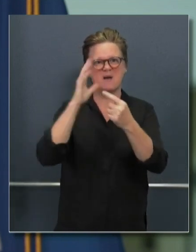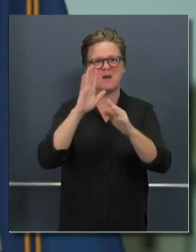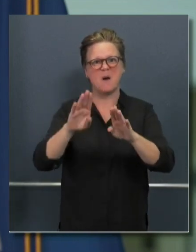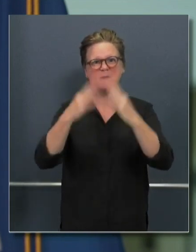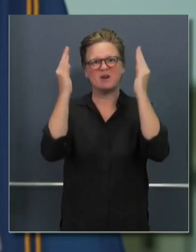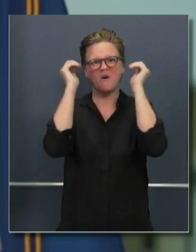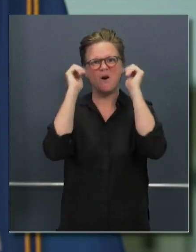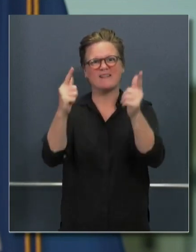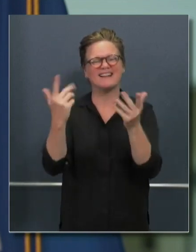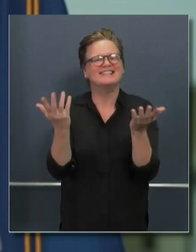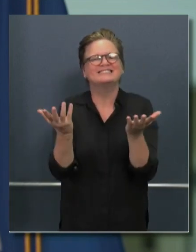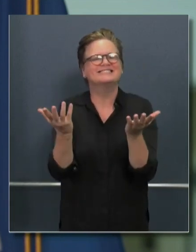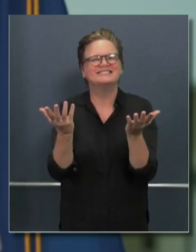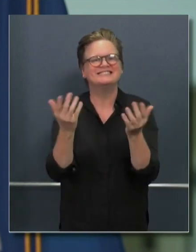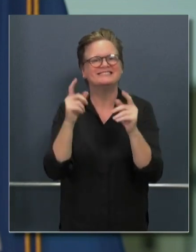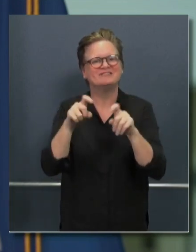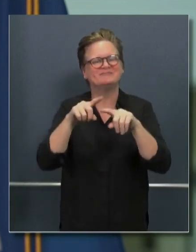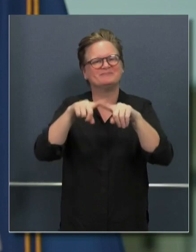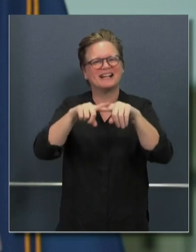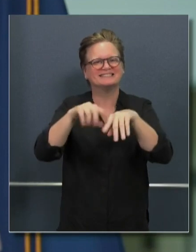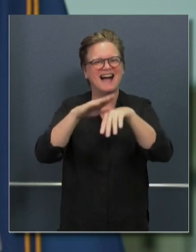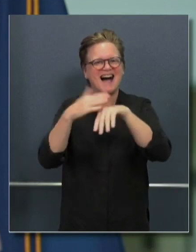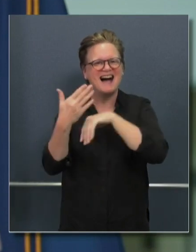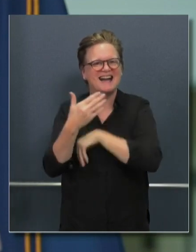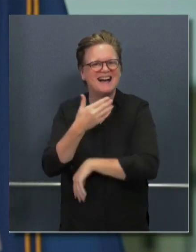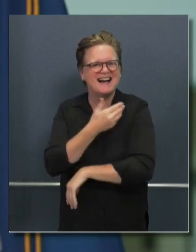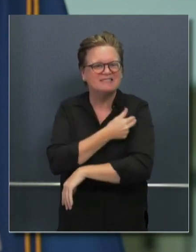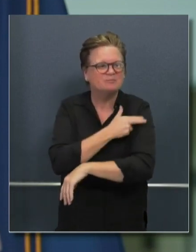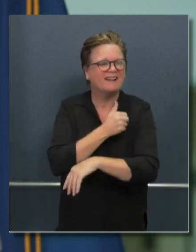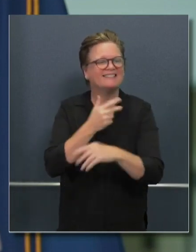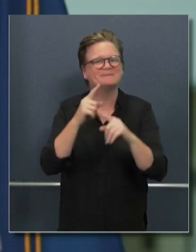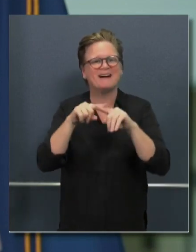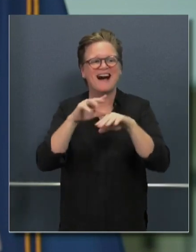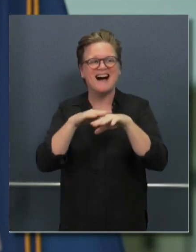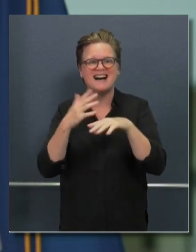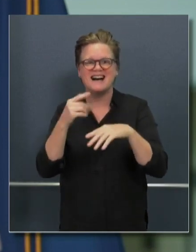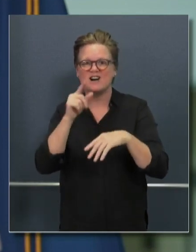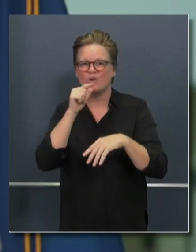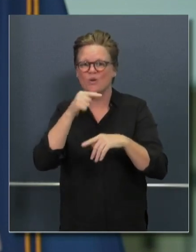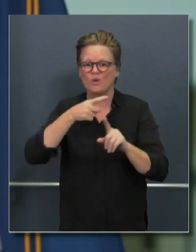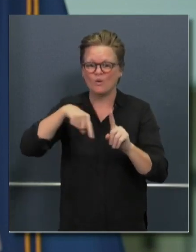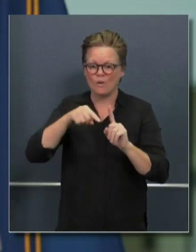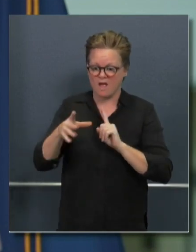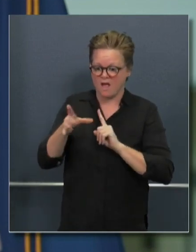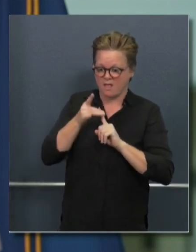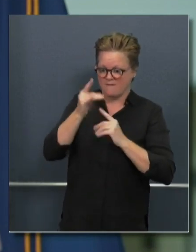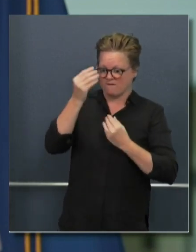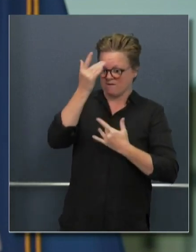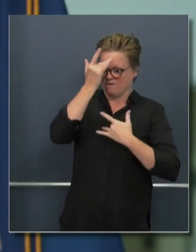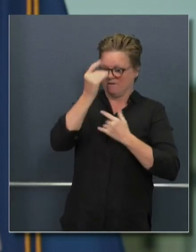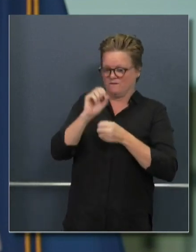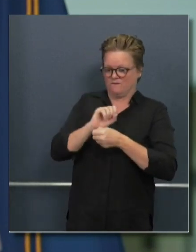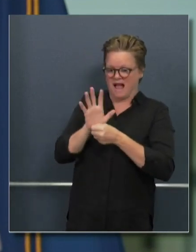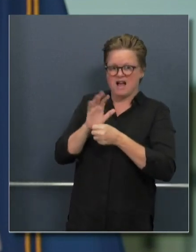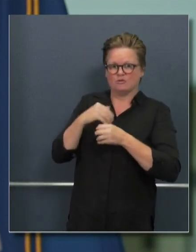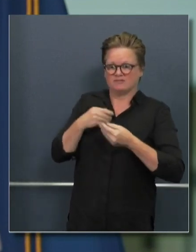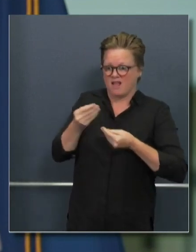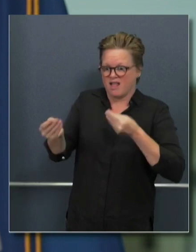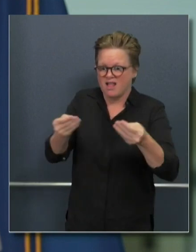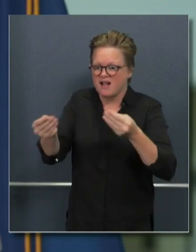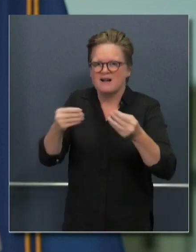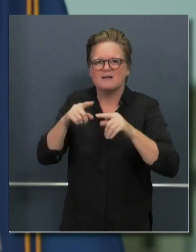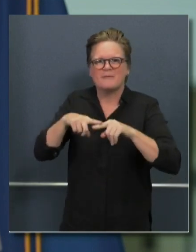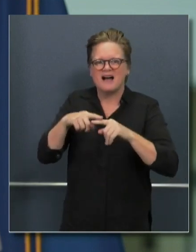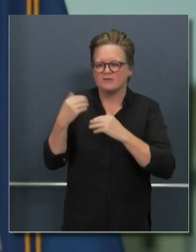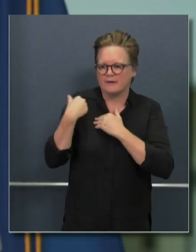therapeutic task force. We've highlighted it in the past. We're seeing progress on the therapeutic side as well, not just with remdesivir